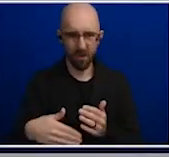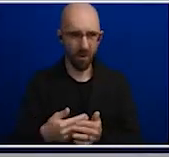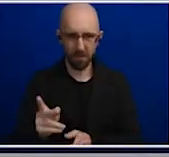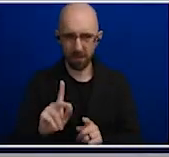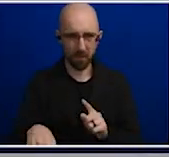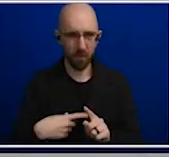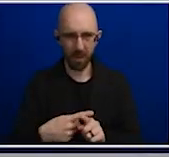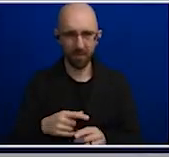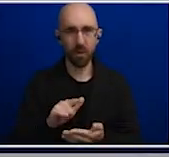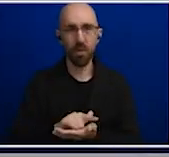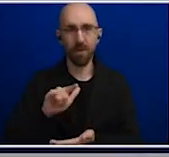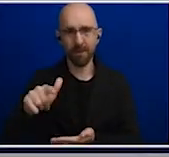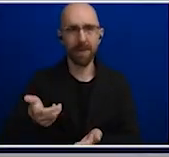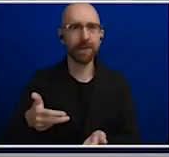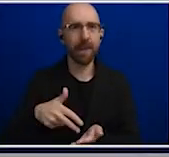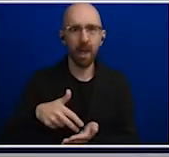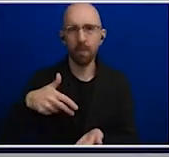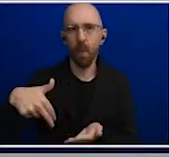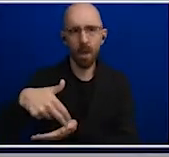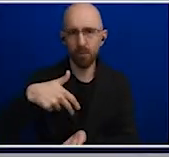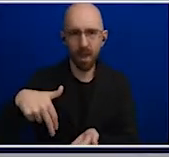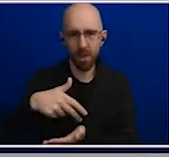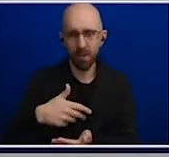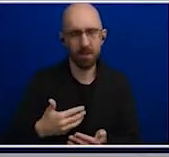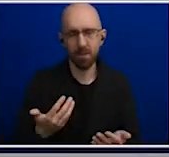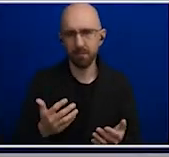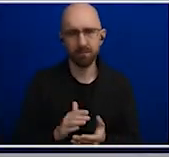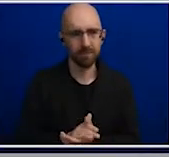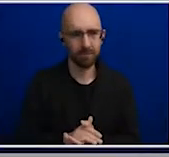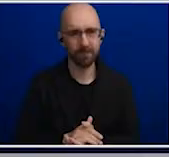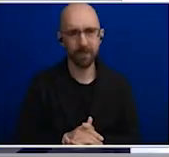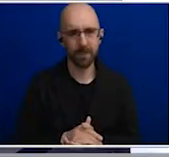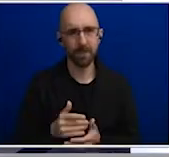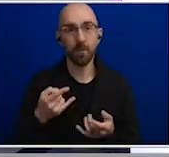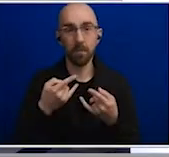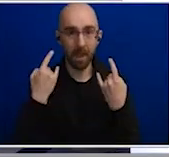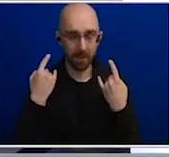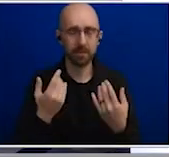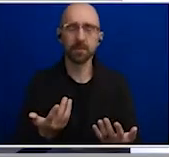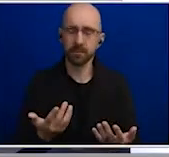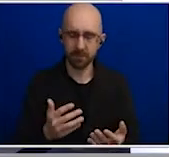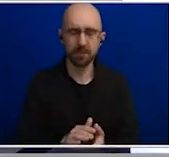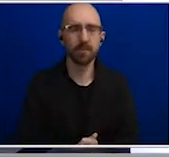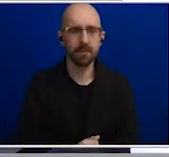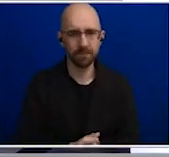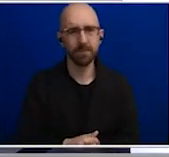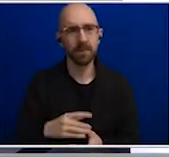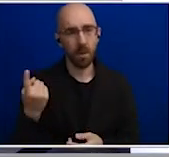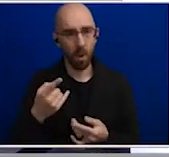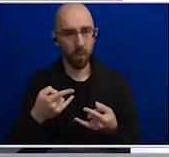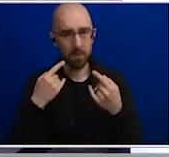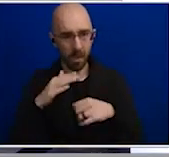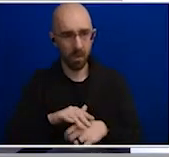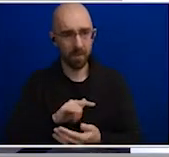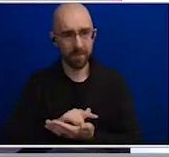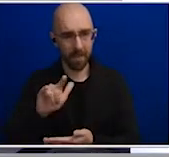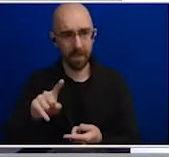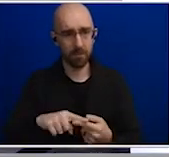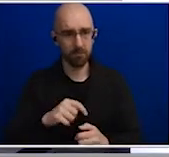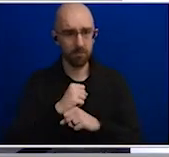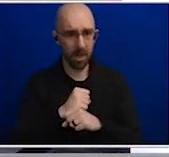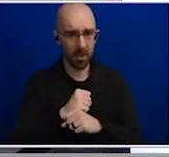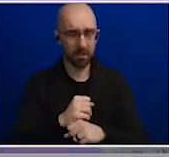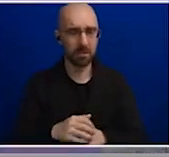up, walk around. Okay. Wear a mask. Yeah. Wear a mask. Do you always wear a mask on flights to protect your? I didn't